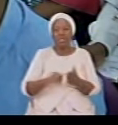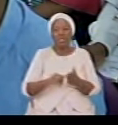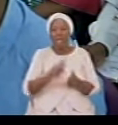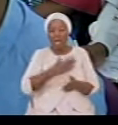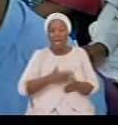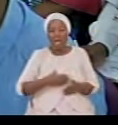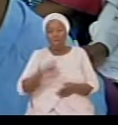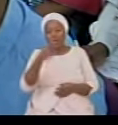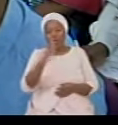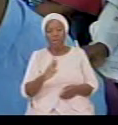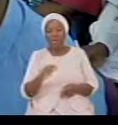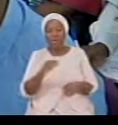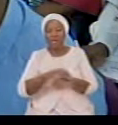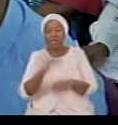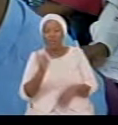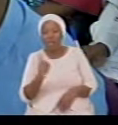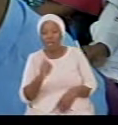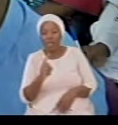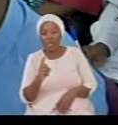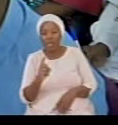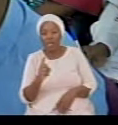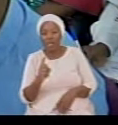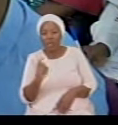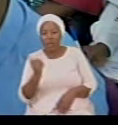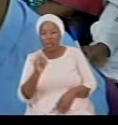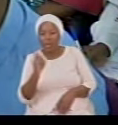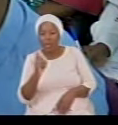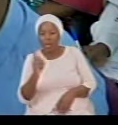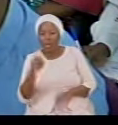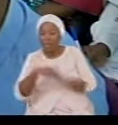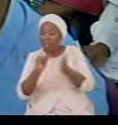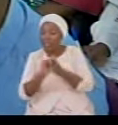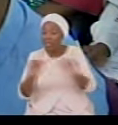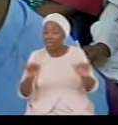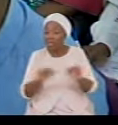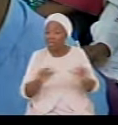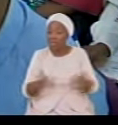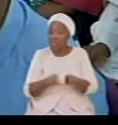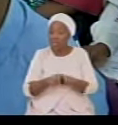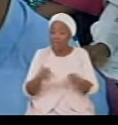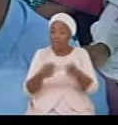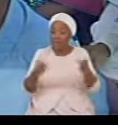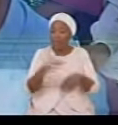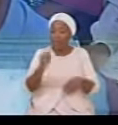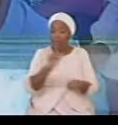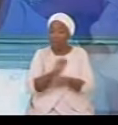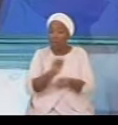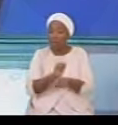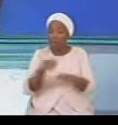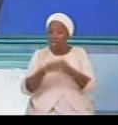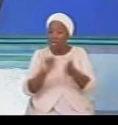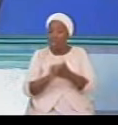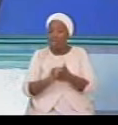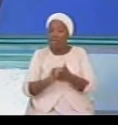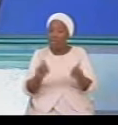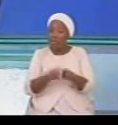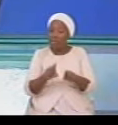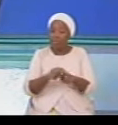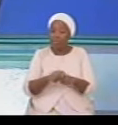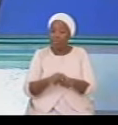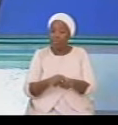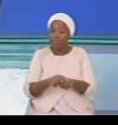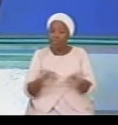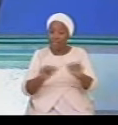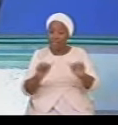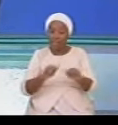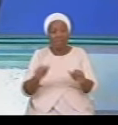Where? I said, where? In that same place of work, that same professional